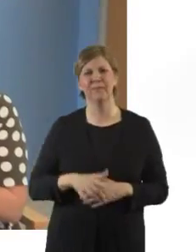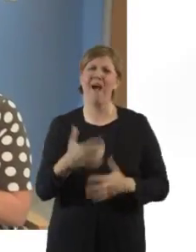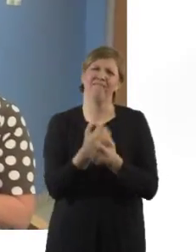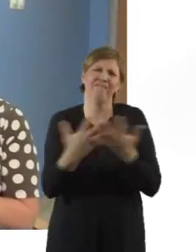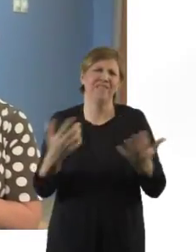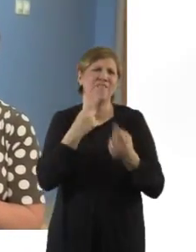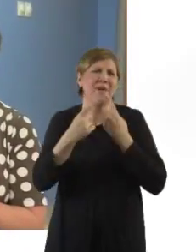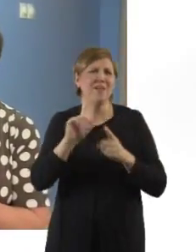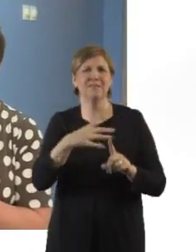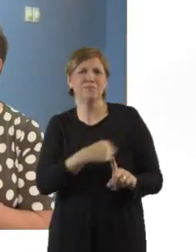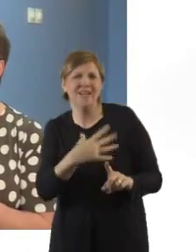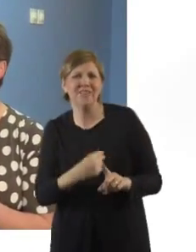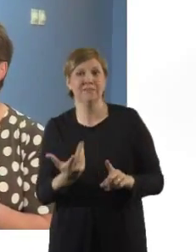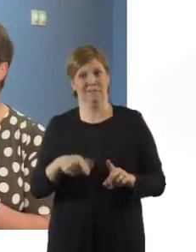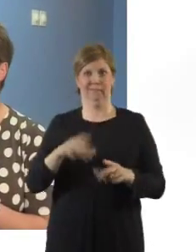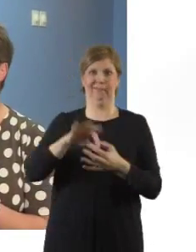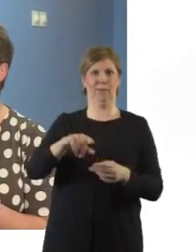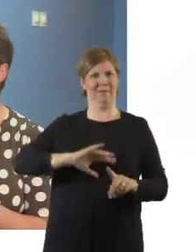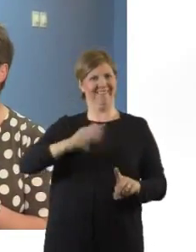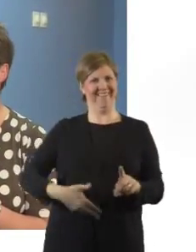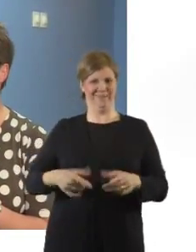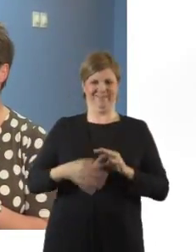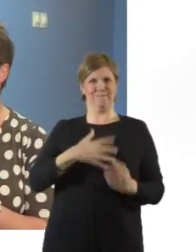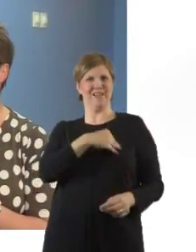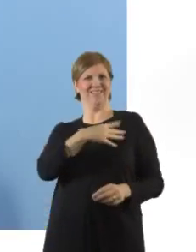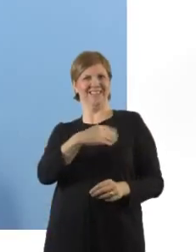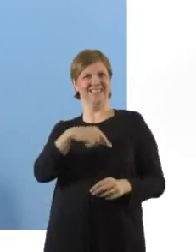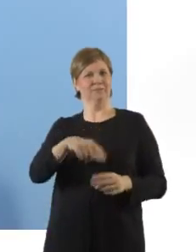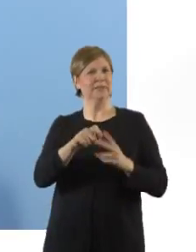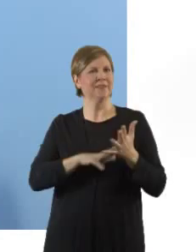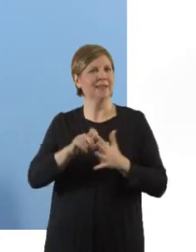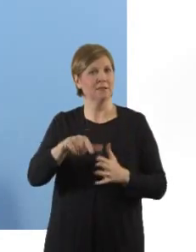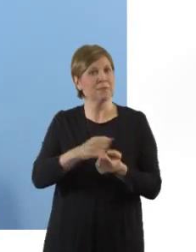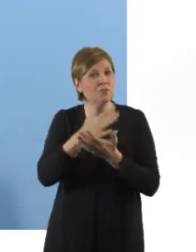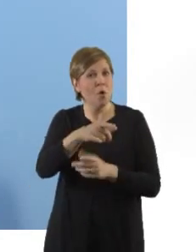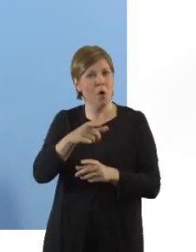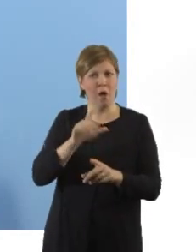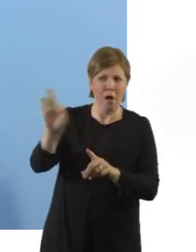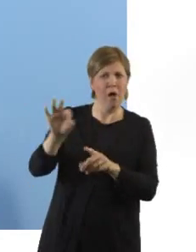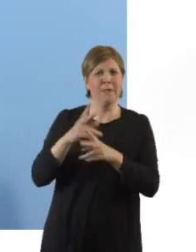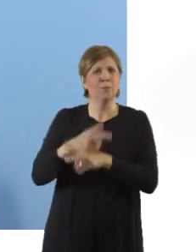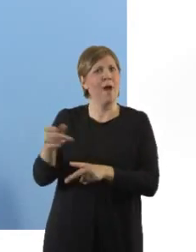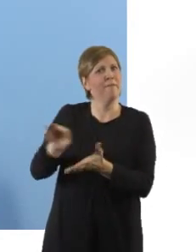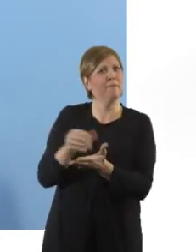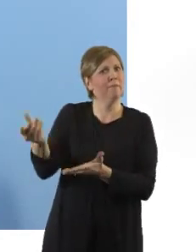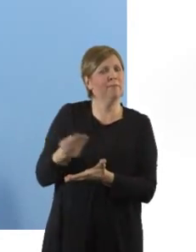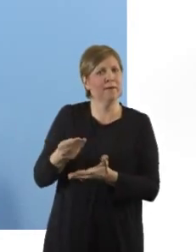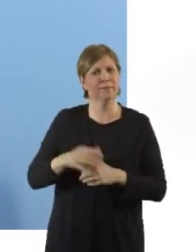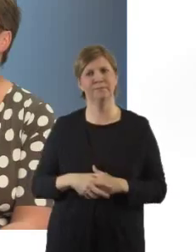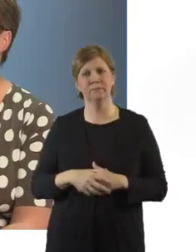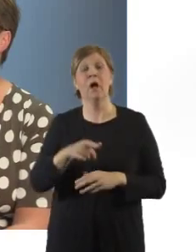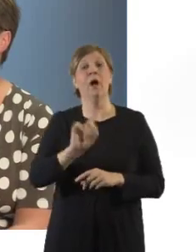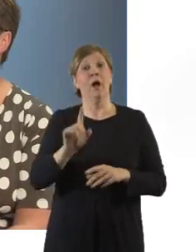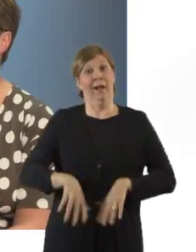Bumps to Breastfeeding DVD, so make sure you get a copy from your midwife. What about beginning to prepare for the baby when it's here and keeping baby